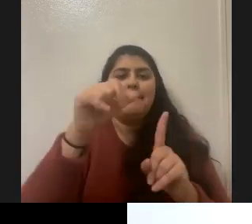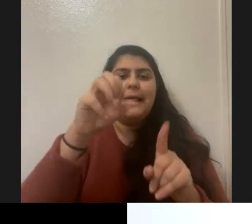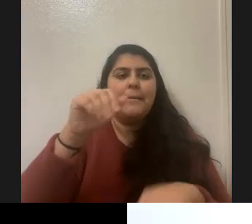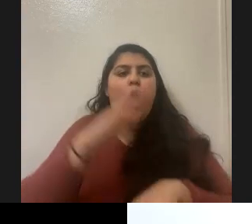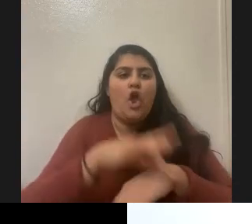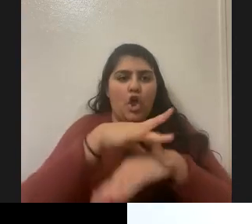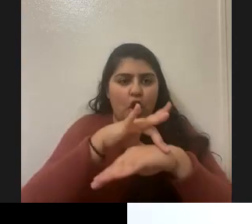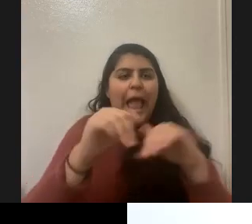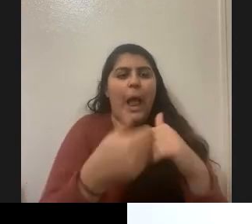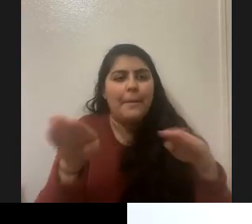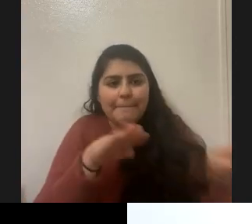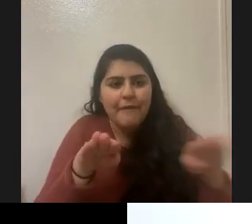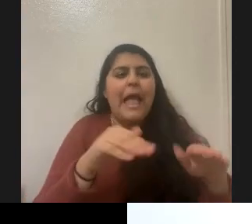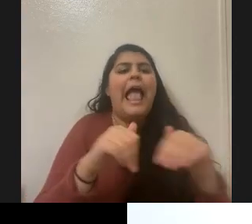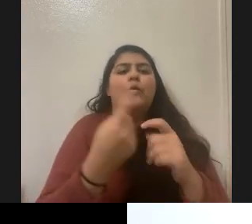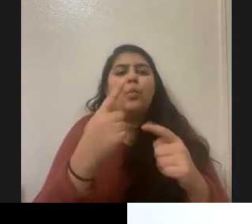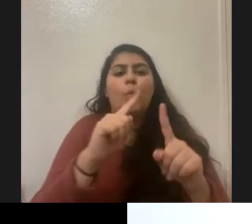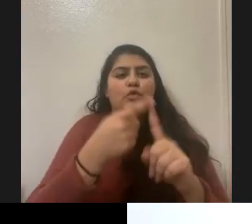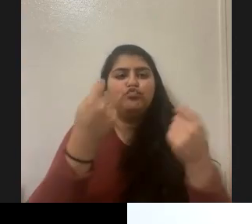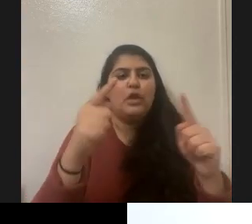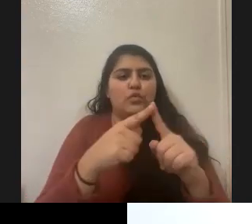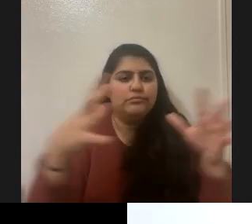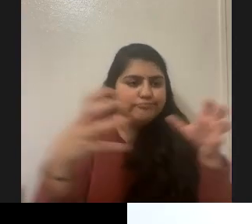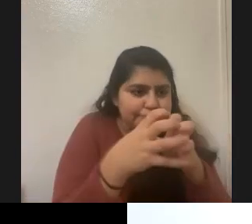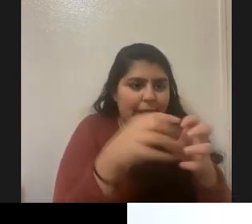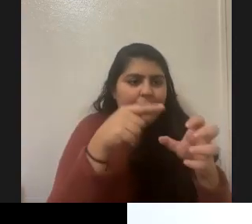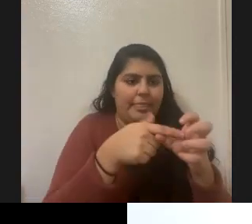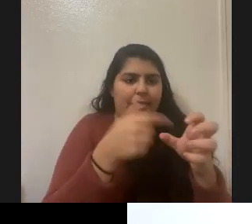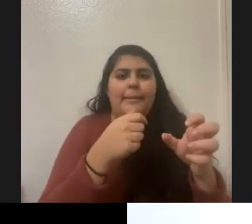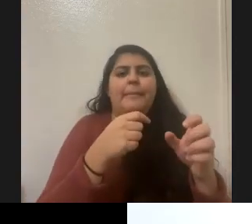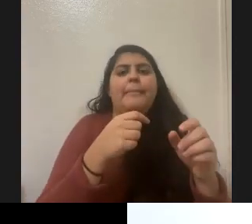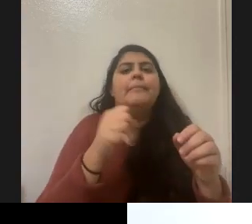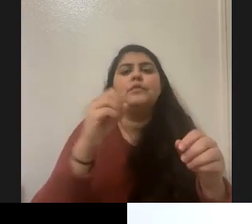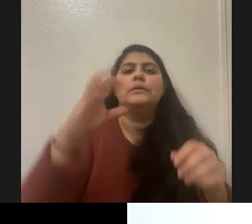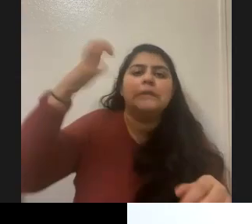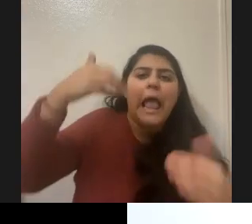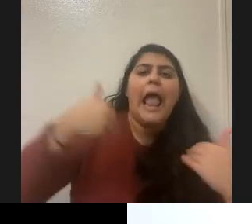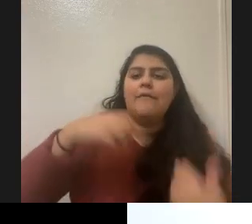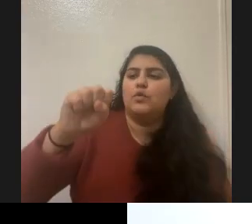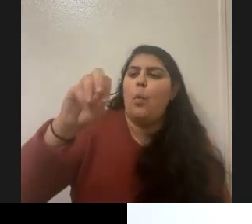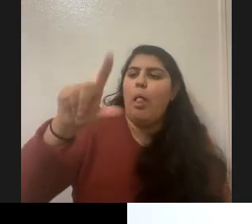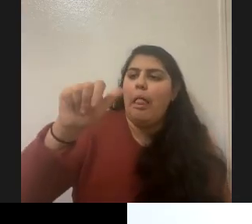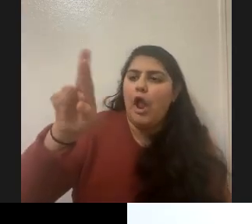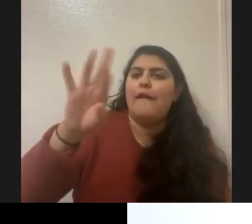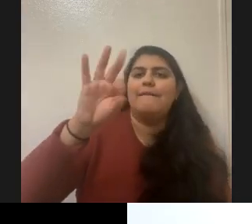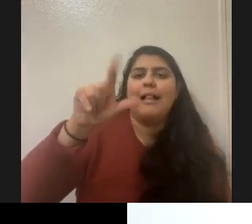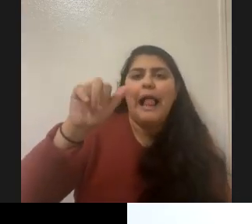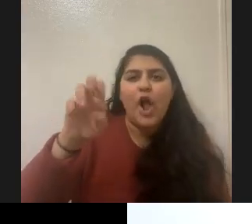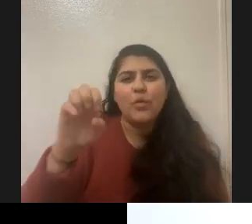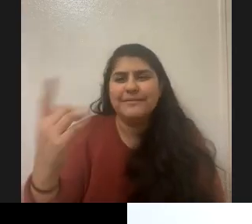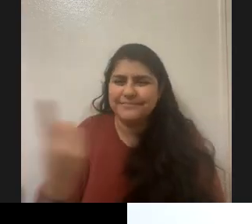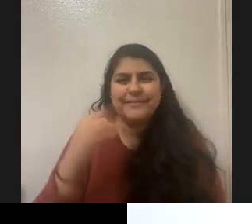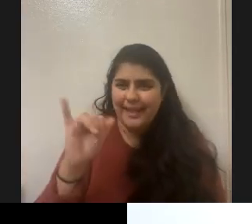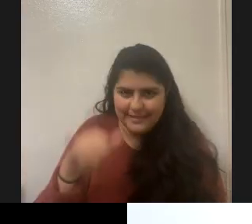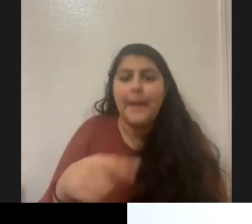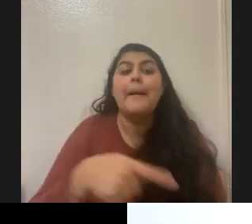behave when we're trying to contain them, right? So, our sun has something called like solar flares and stuff. And so those are